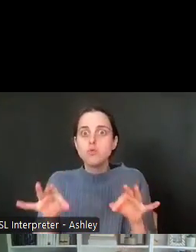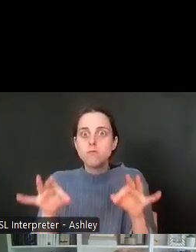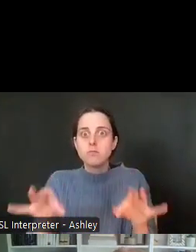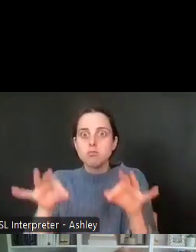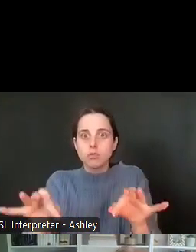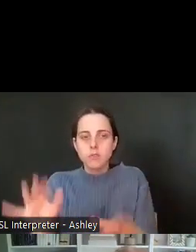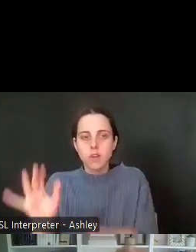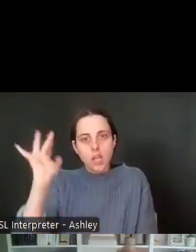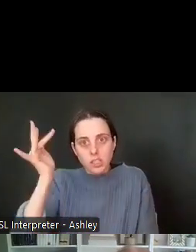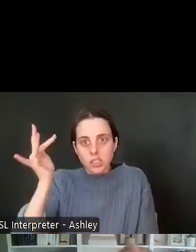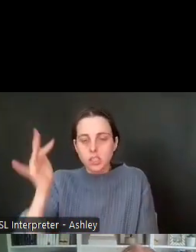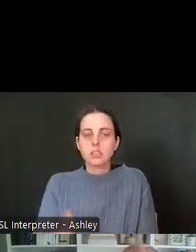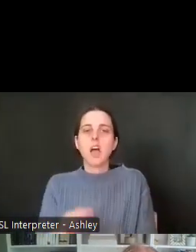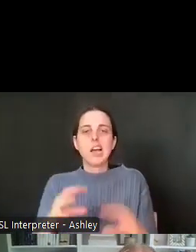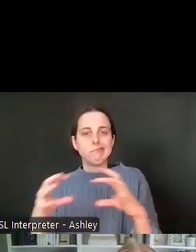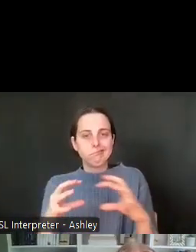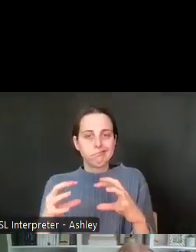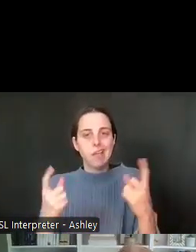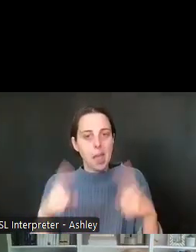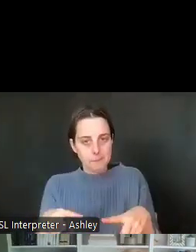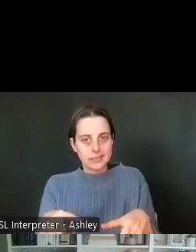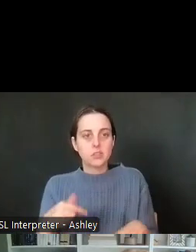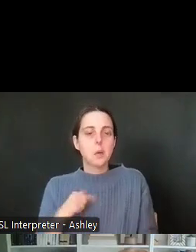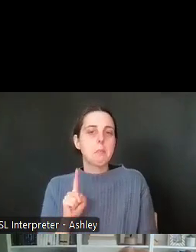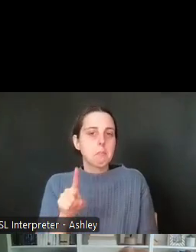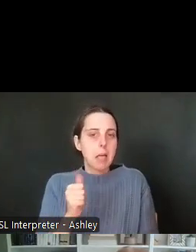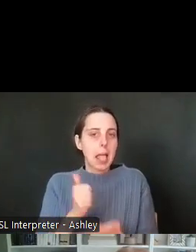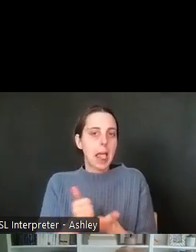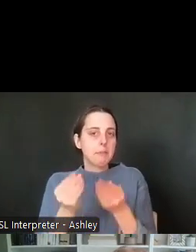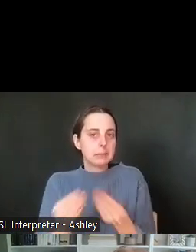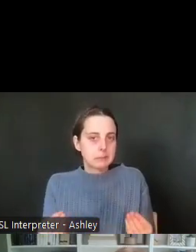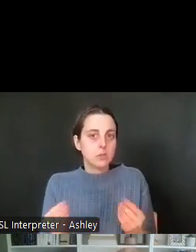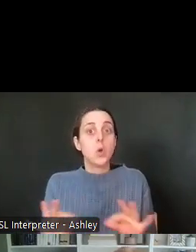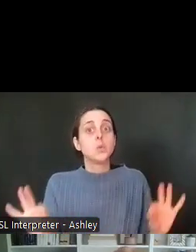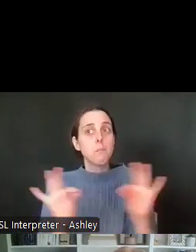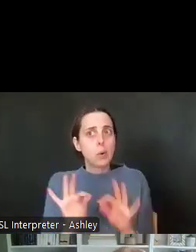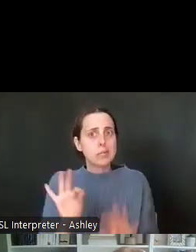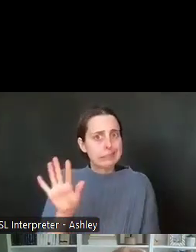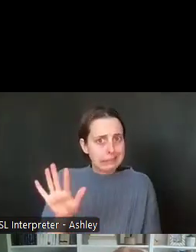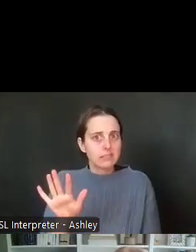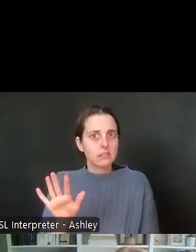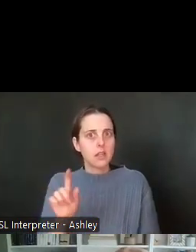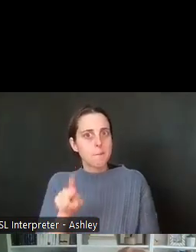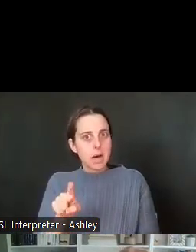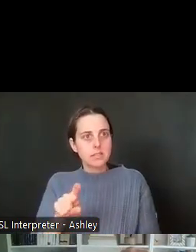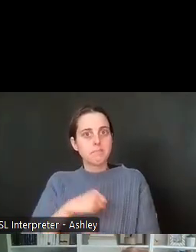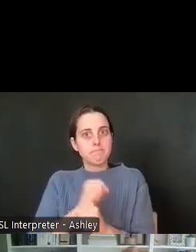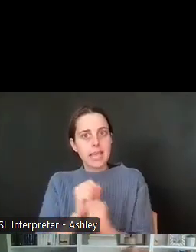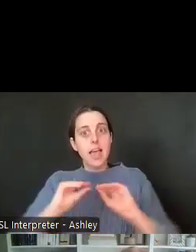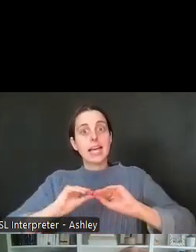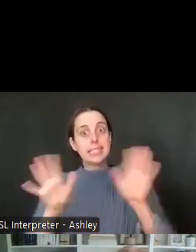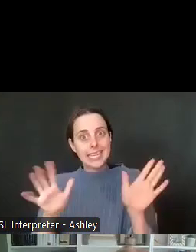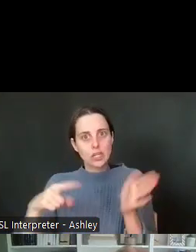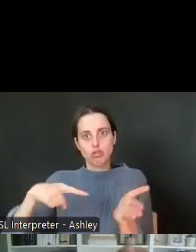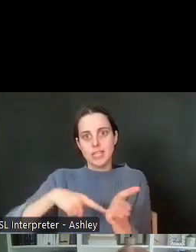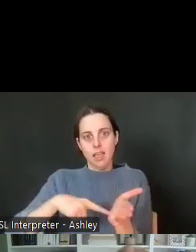and over and over again. So can we get clearer on what is a true deadline? The fifth one